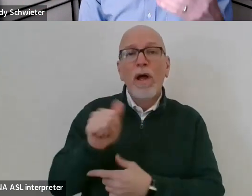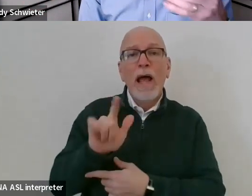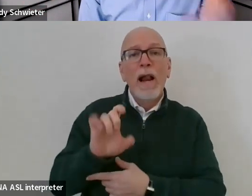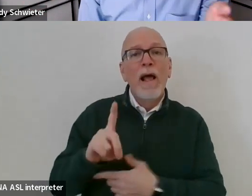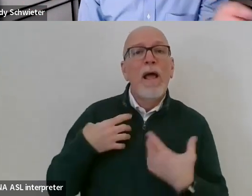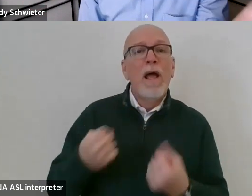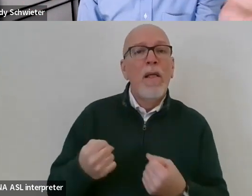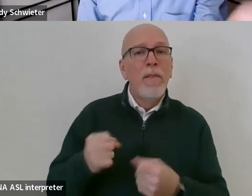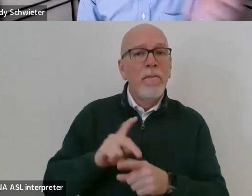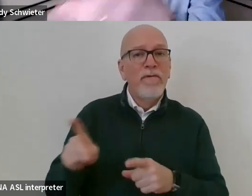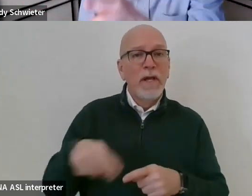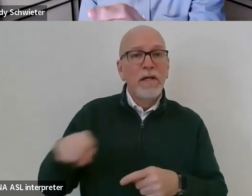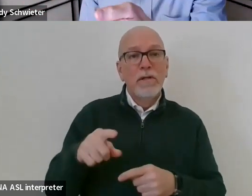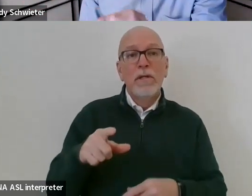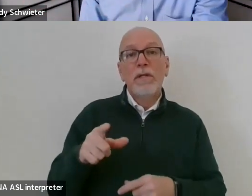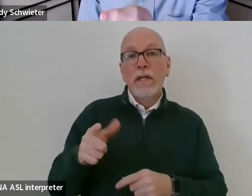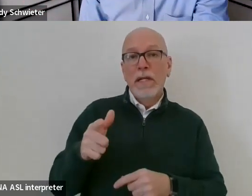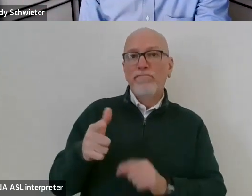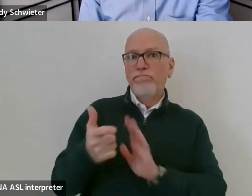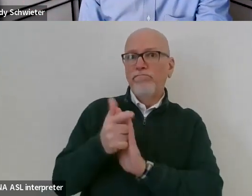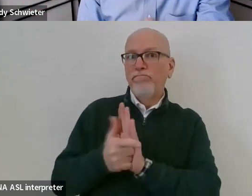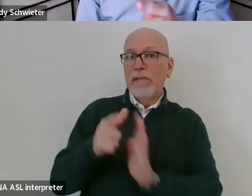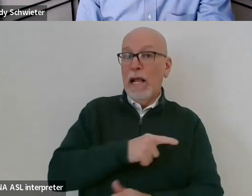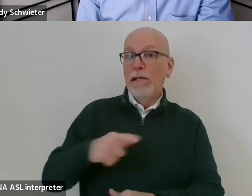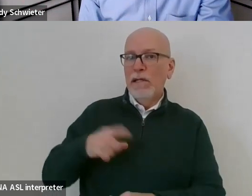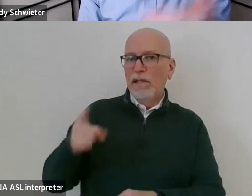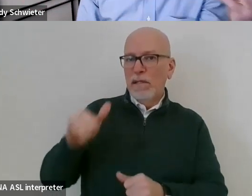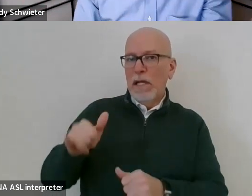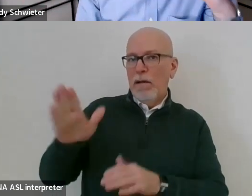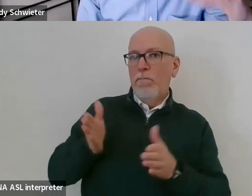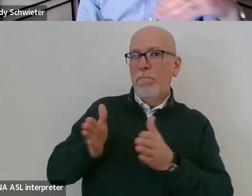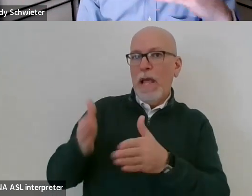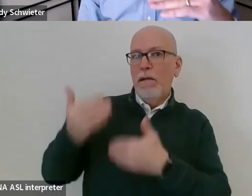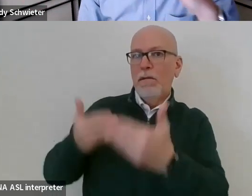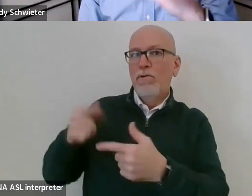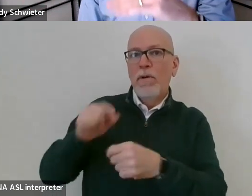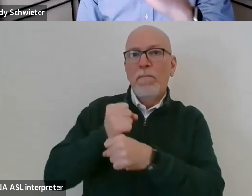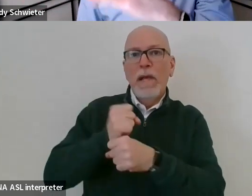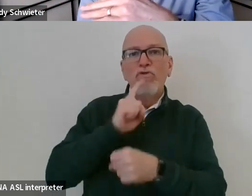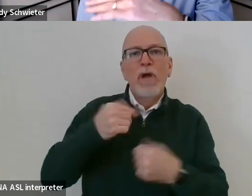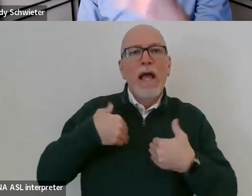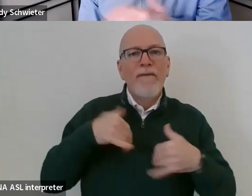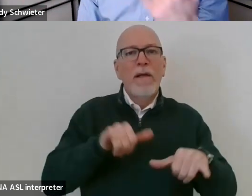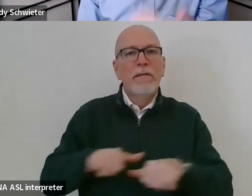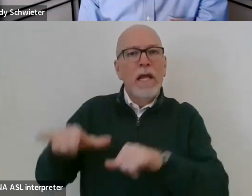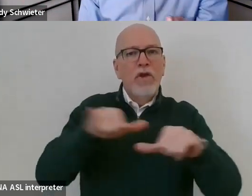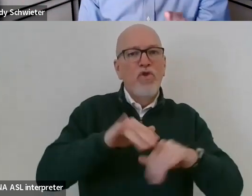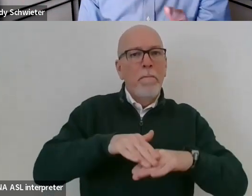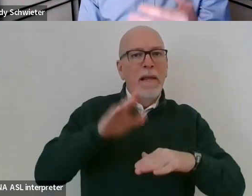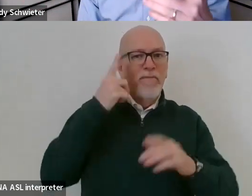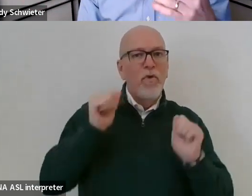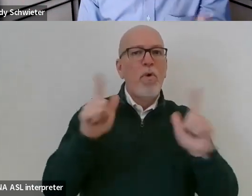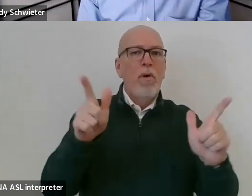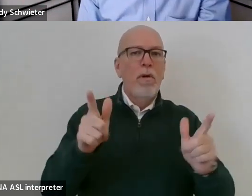professions, legislation is the path that they have taken to ensuring that there are some minimum standards across the board at all